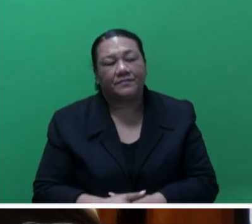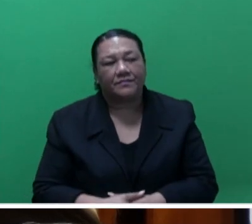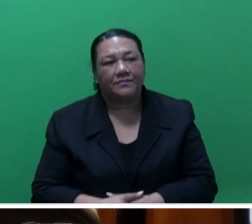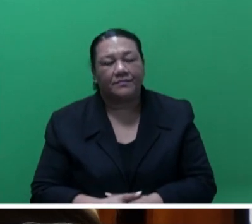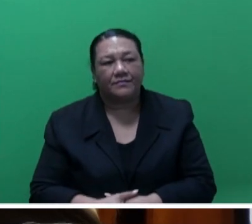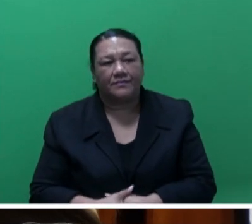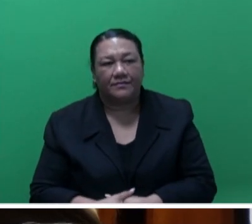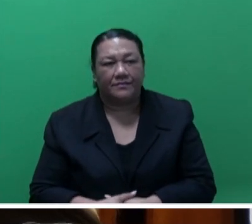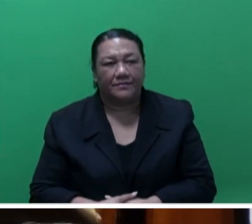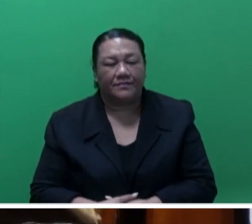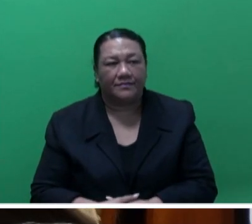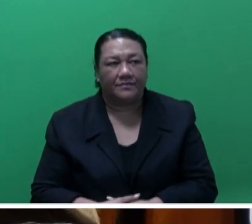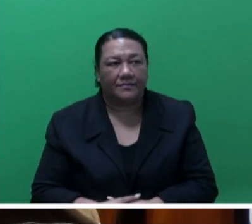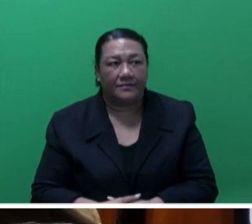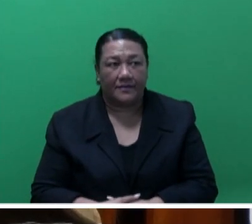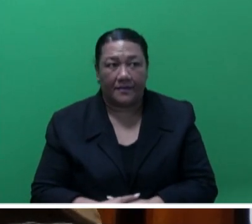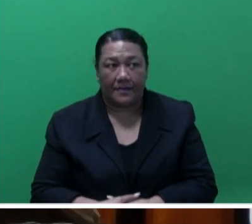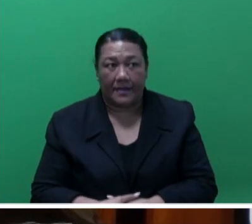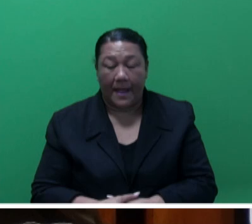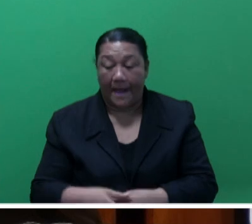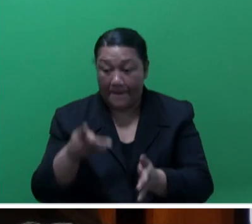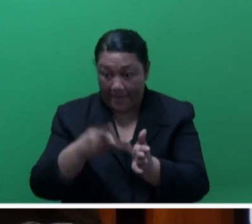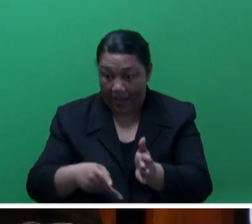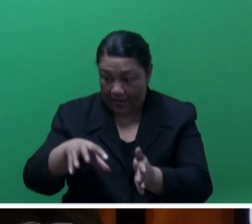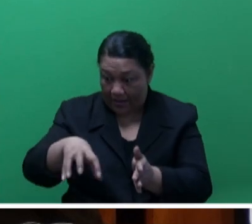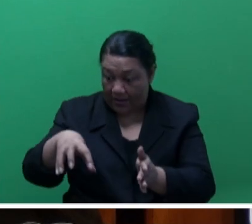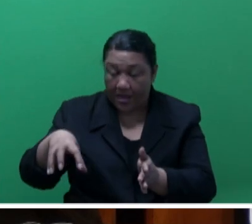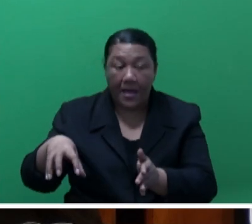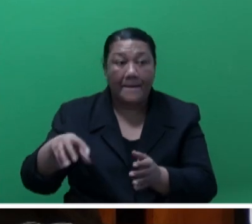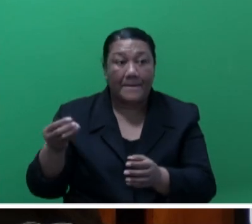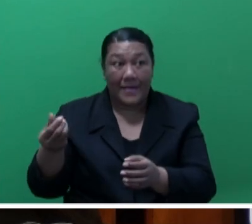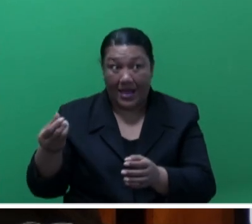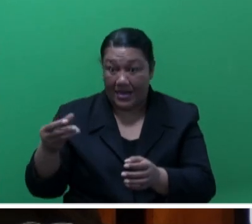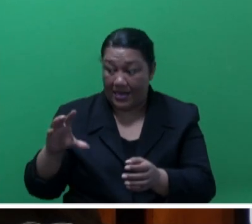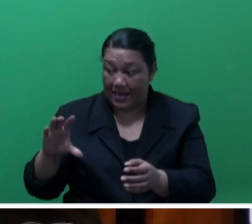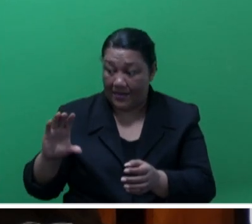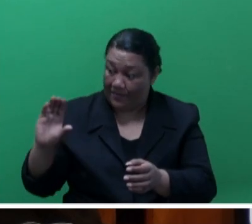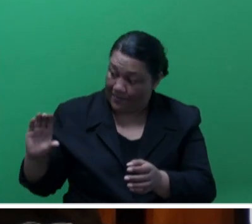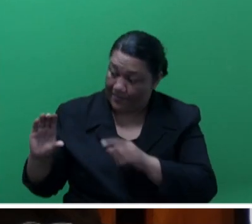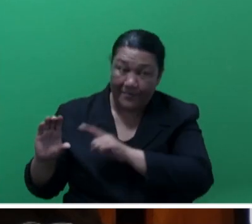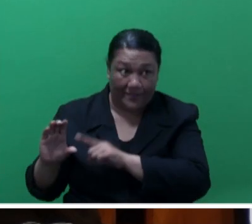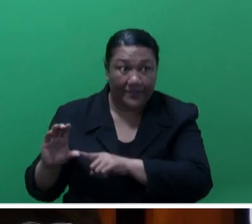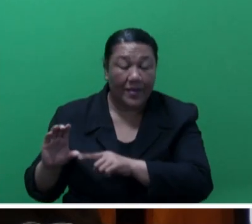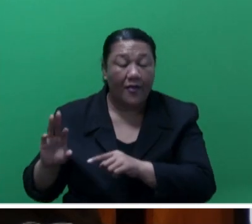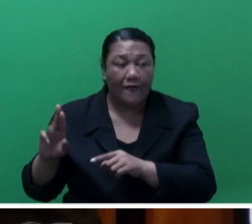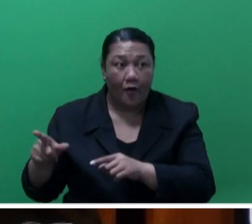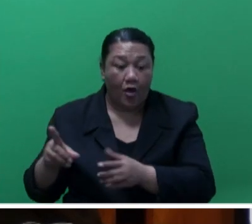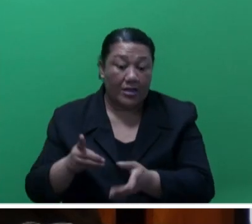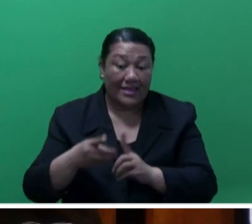A portion of the money that was set aside for this development, to perhaps the tune of just a little